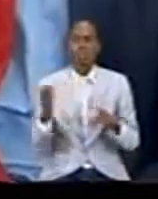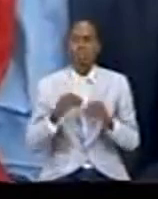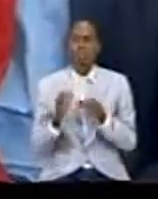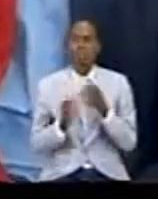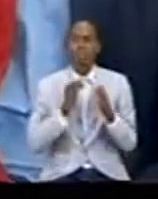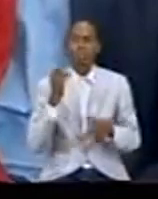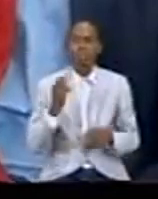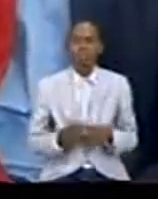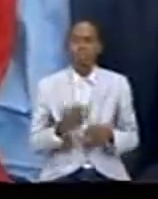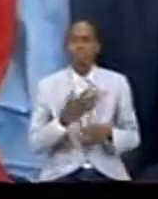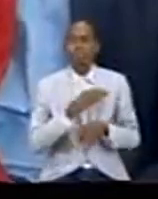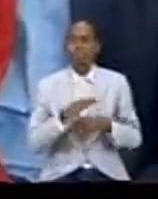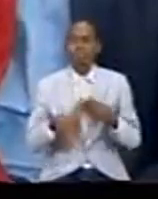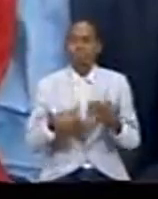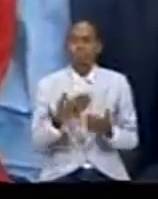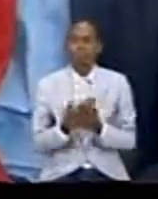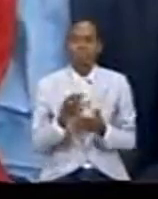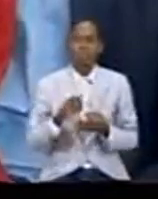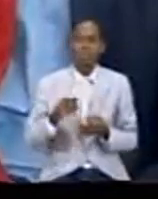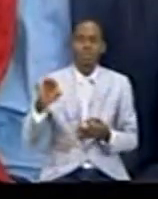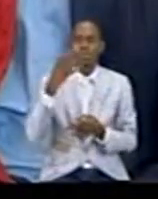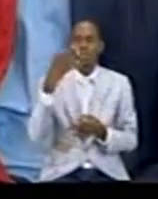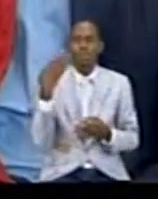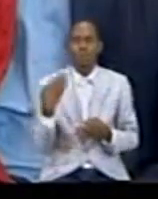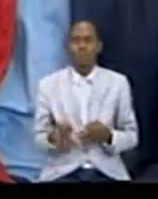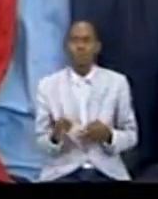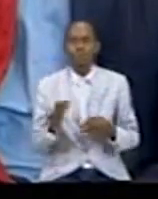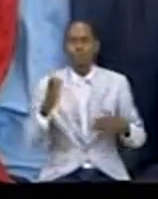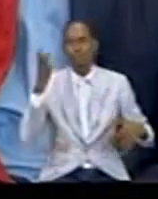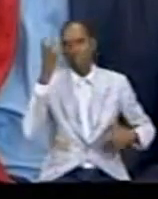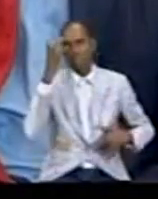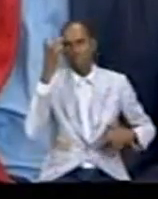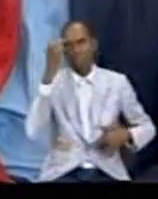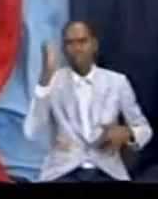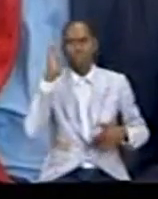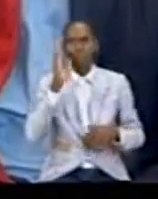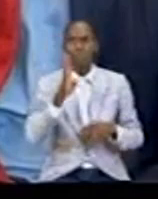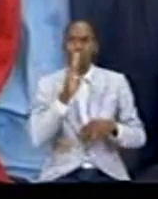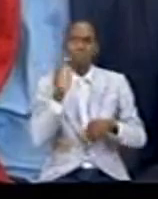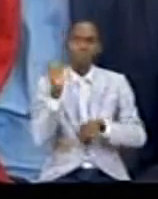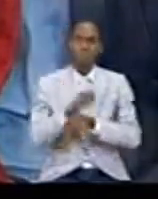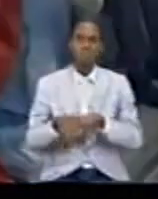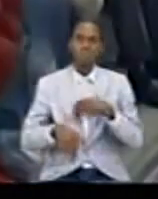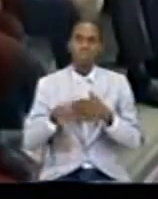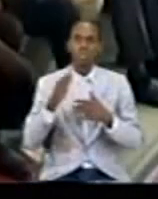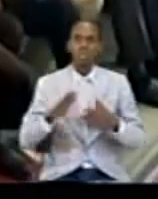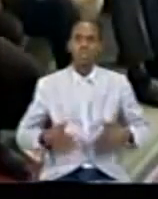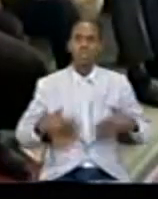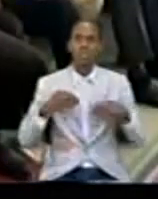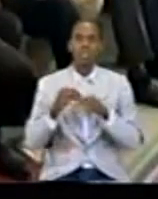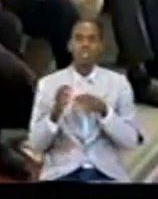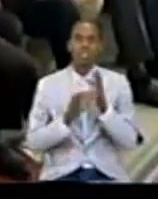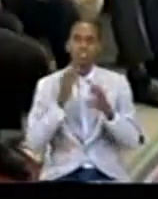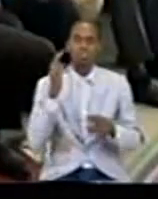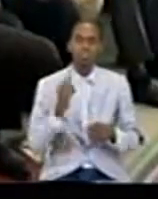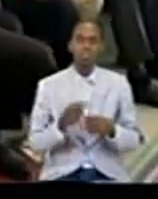And all spirit of infirmity will be conquered from your life in Jesus' name.